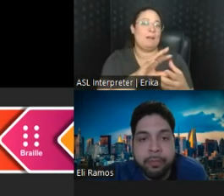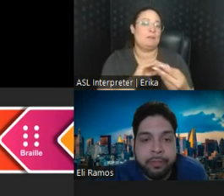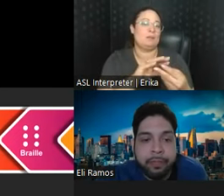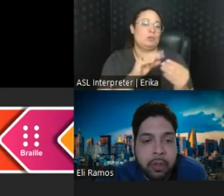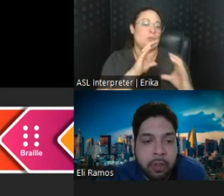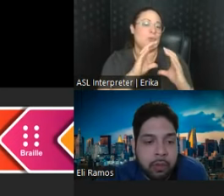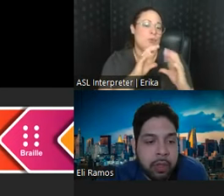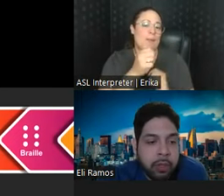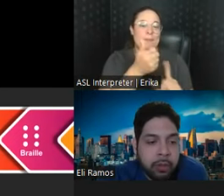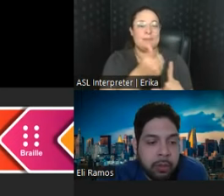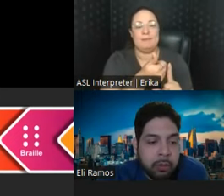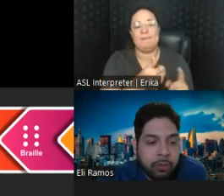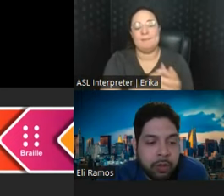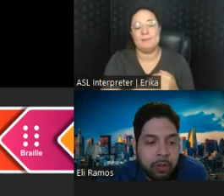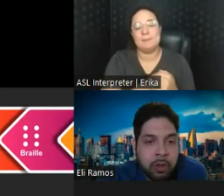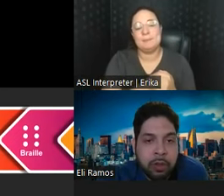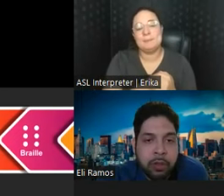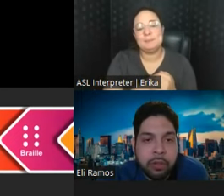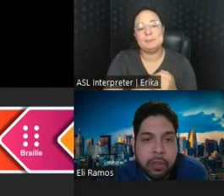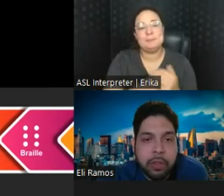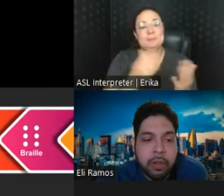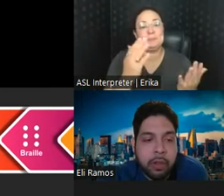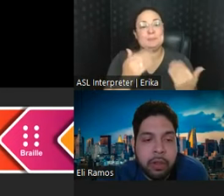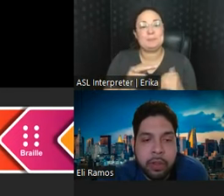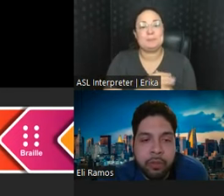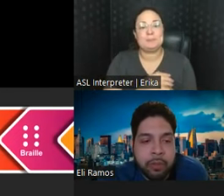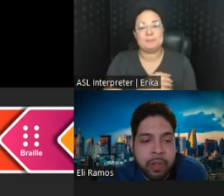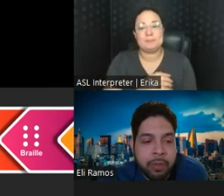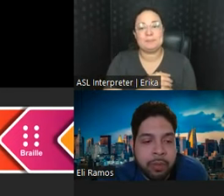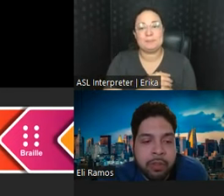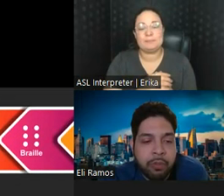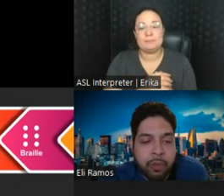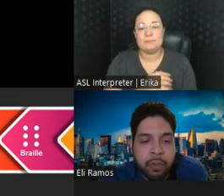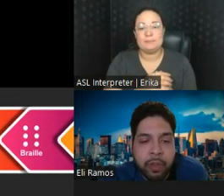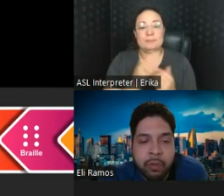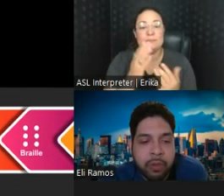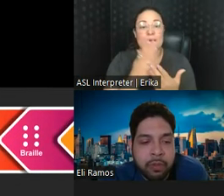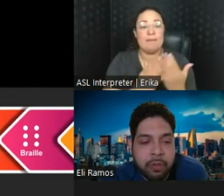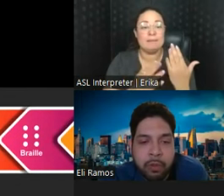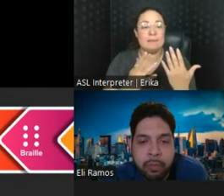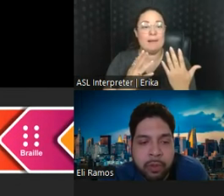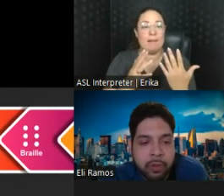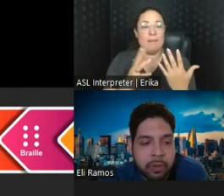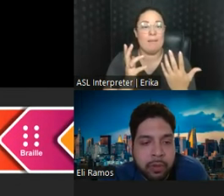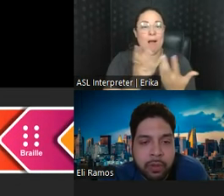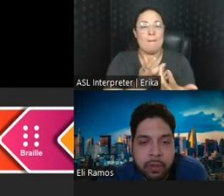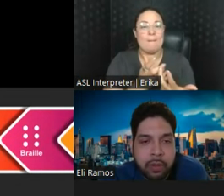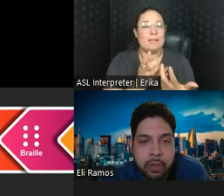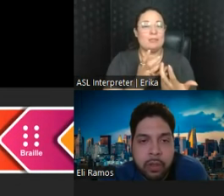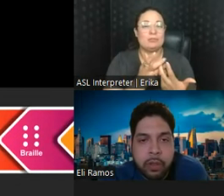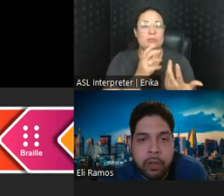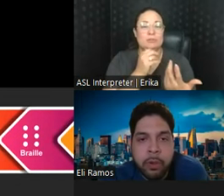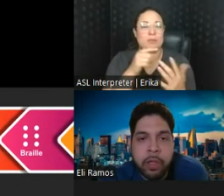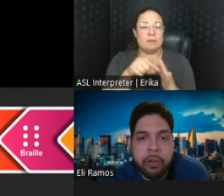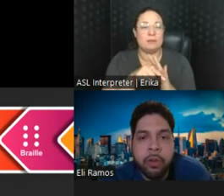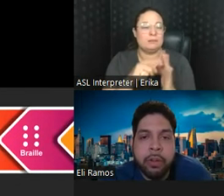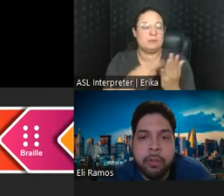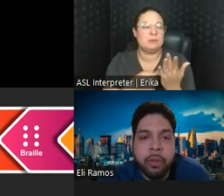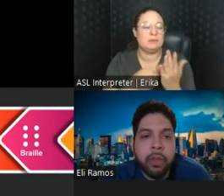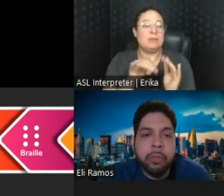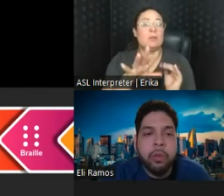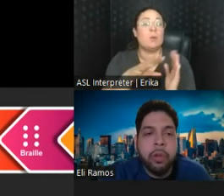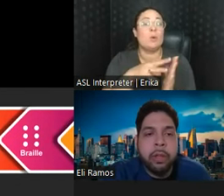there. Okay, moving along. Here's some accommodations. We won't really go into those, but okay.